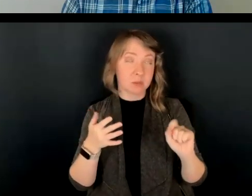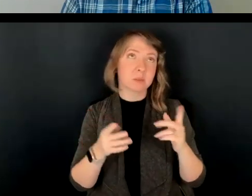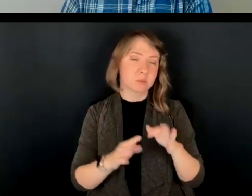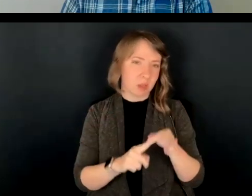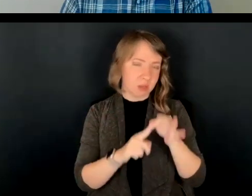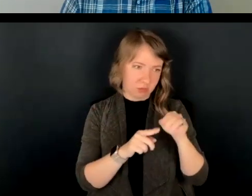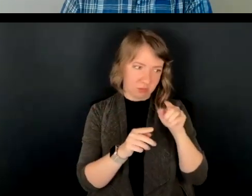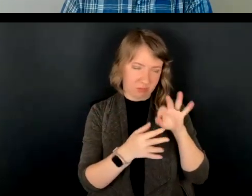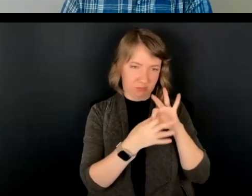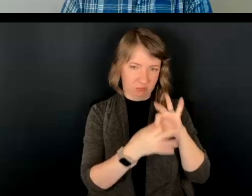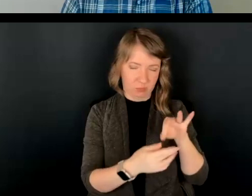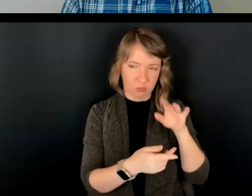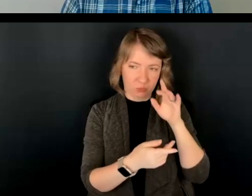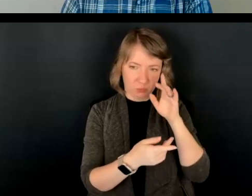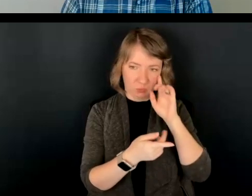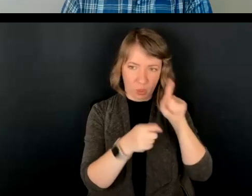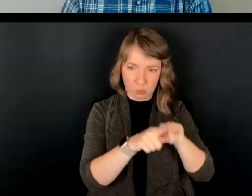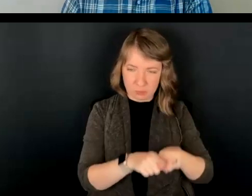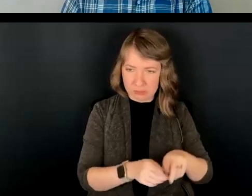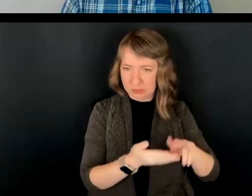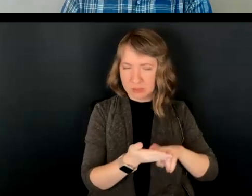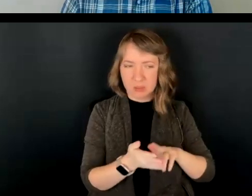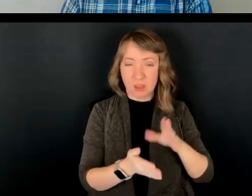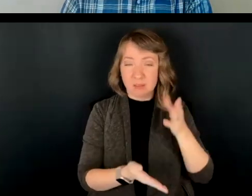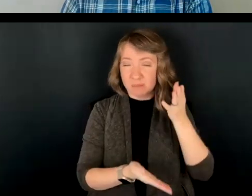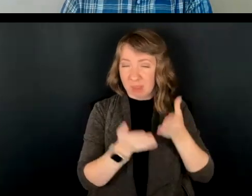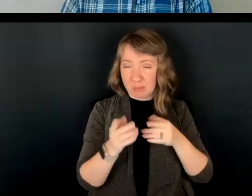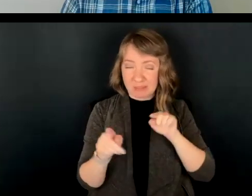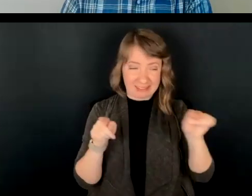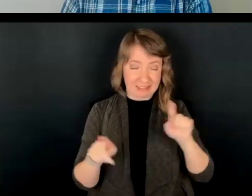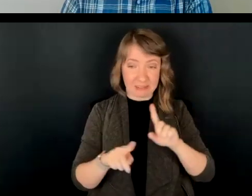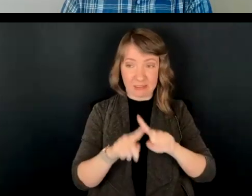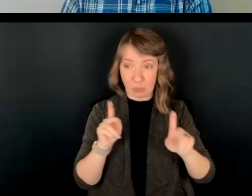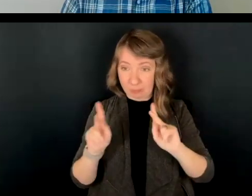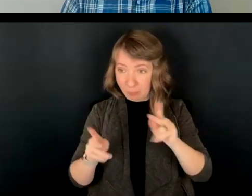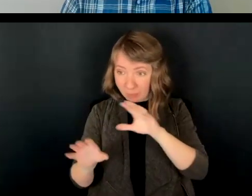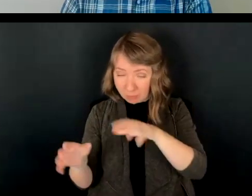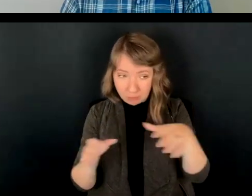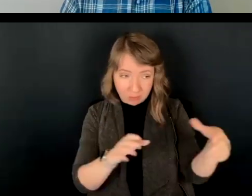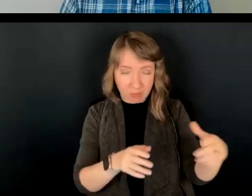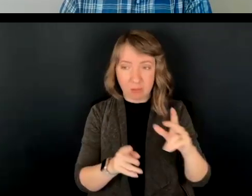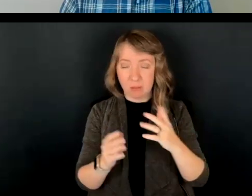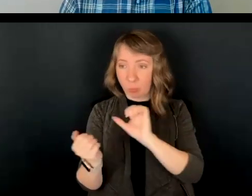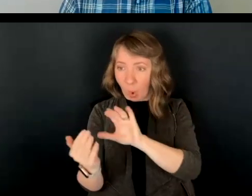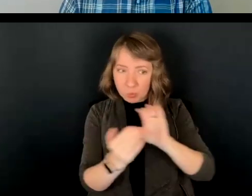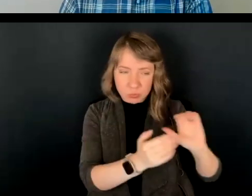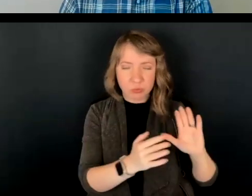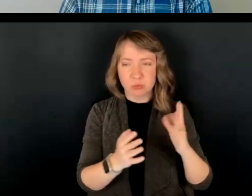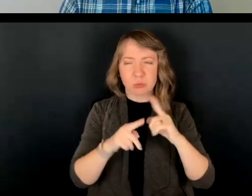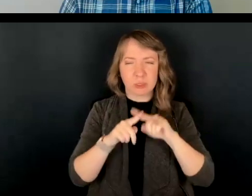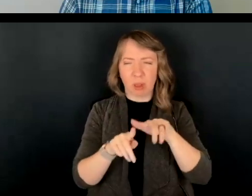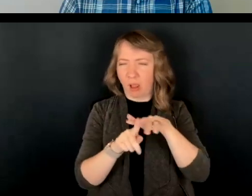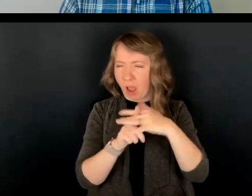things, might involve different people and different approaches depending on the project context,